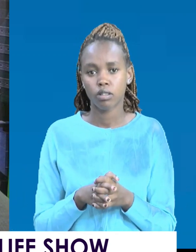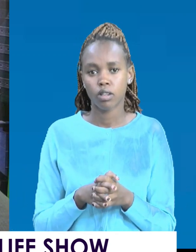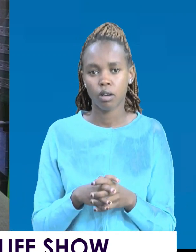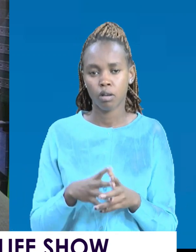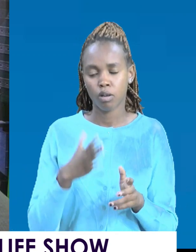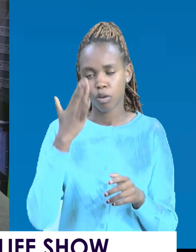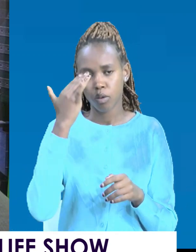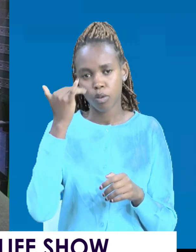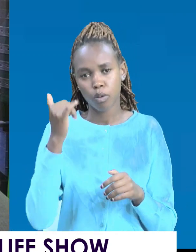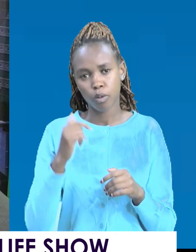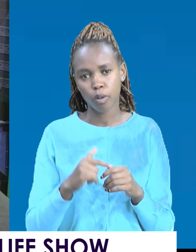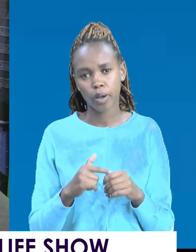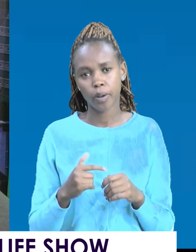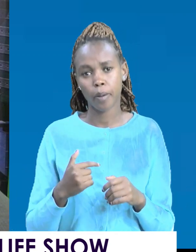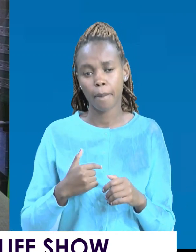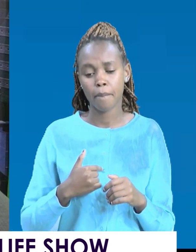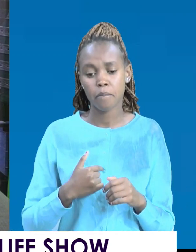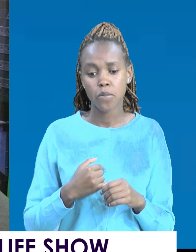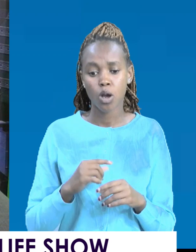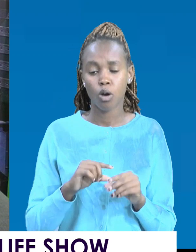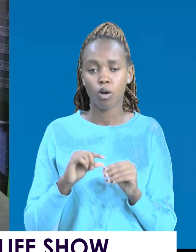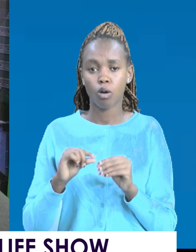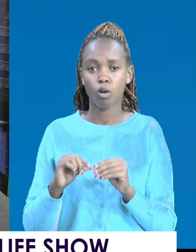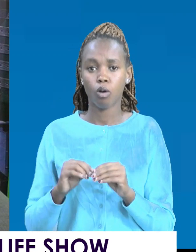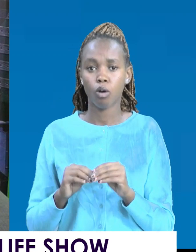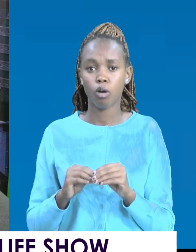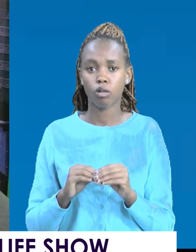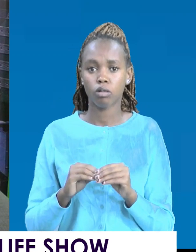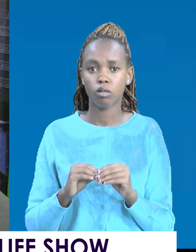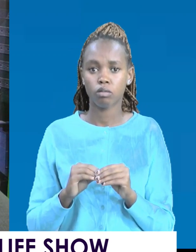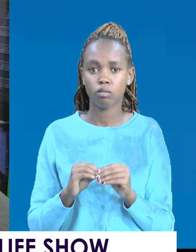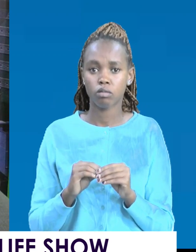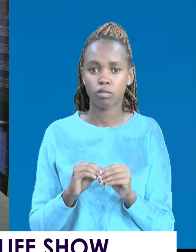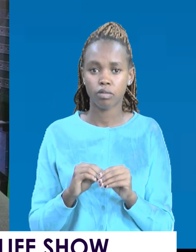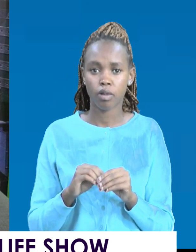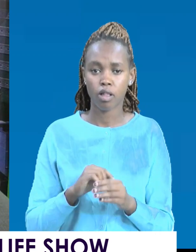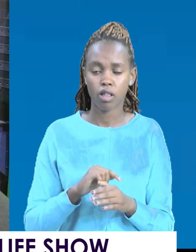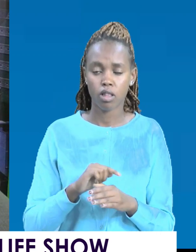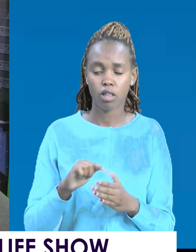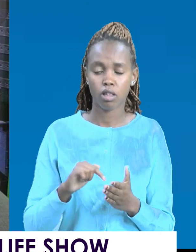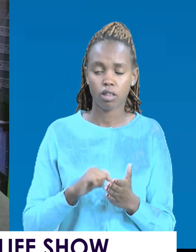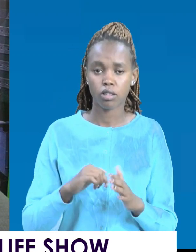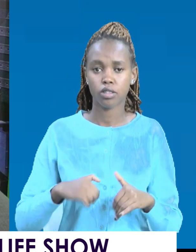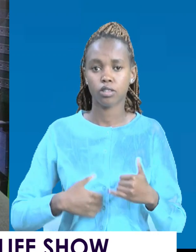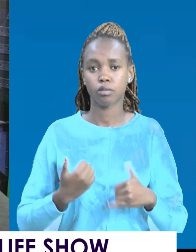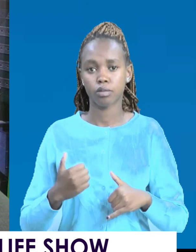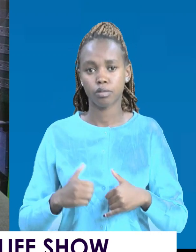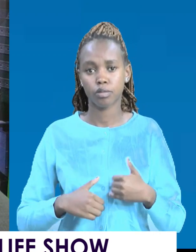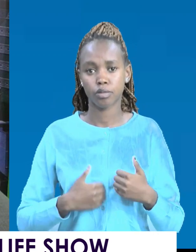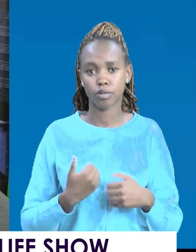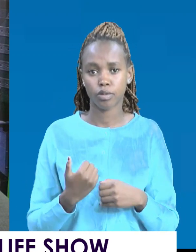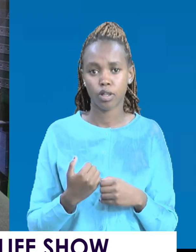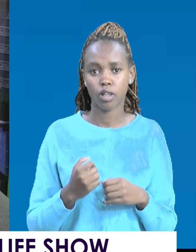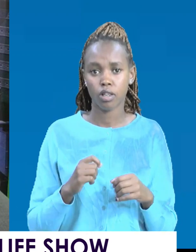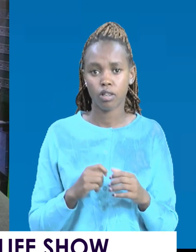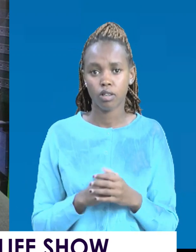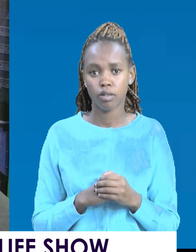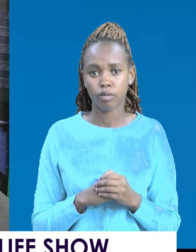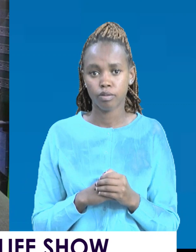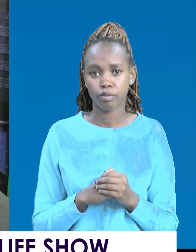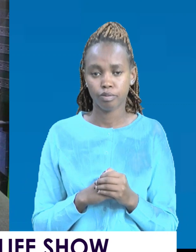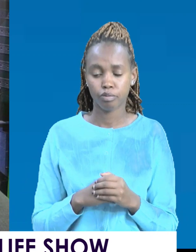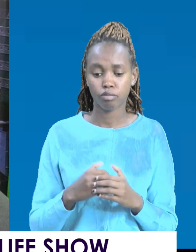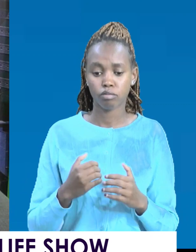why I cannot go beyond those emotions that cause you to lack empathy. People perish because of lack